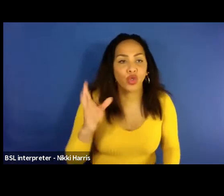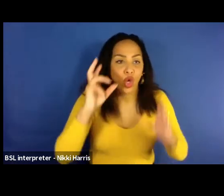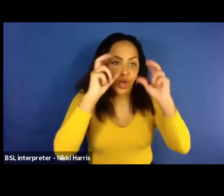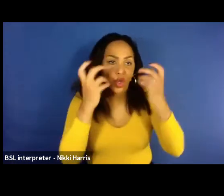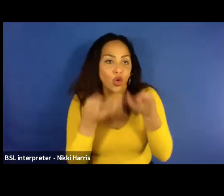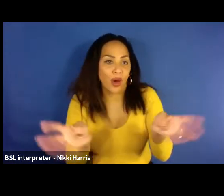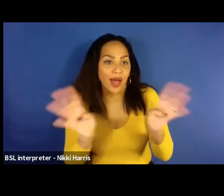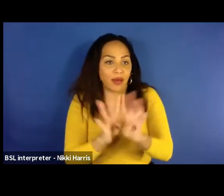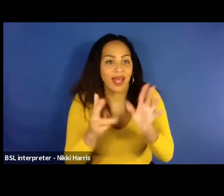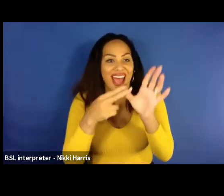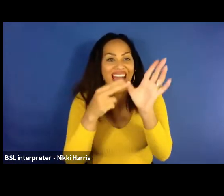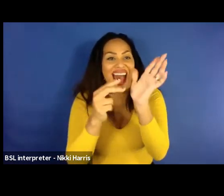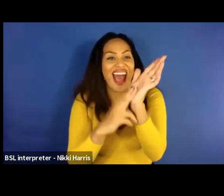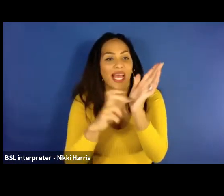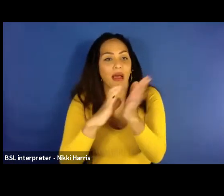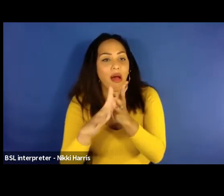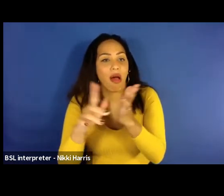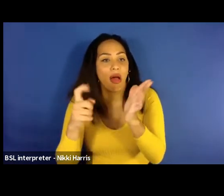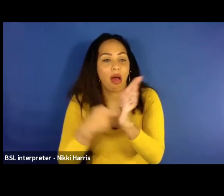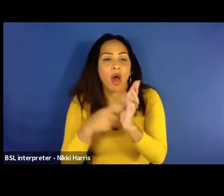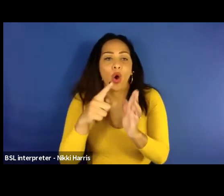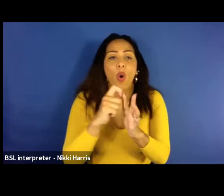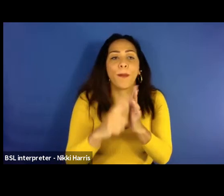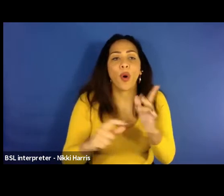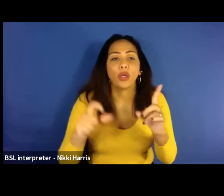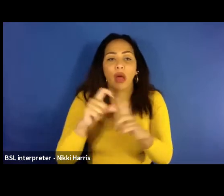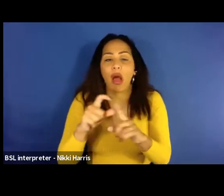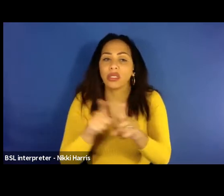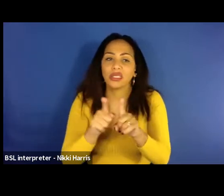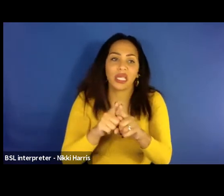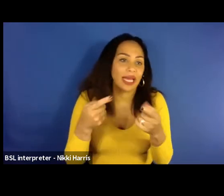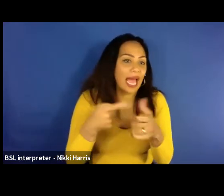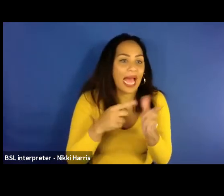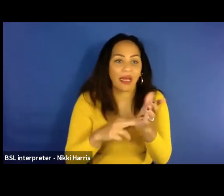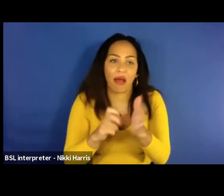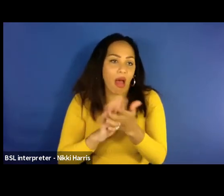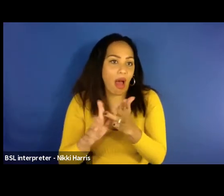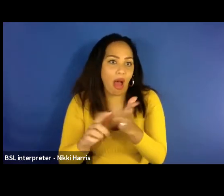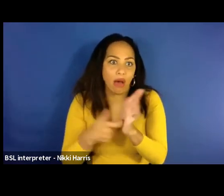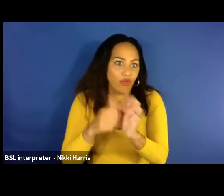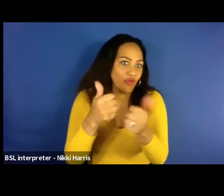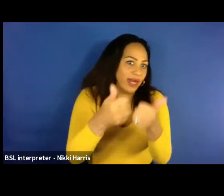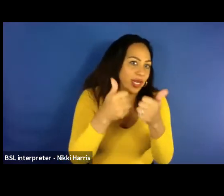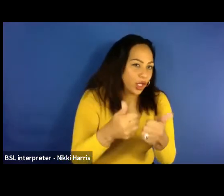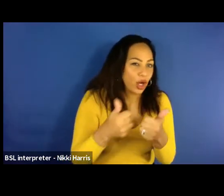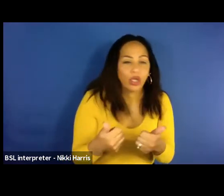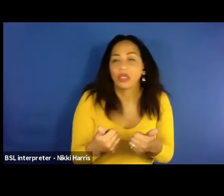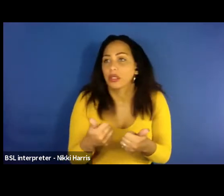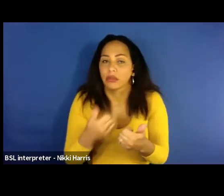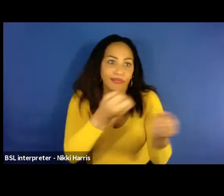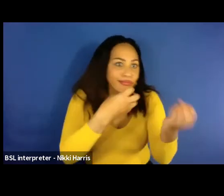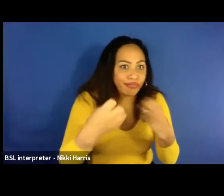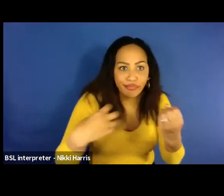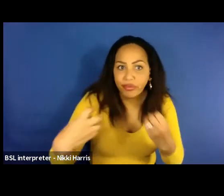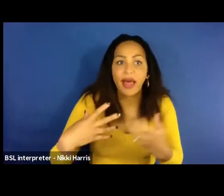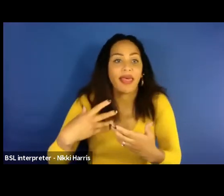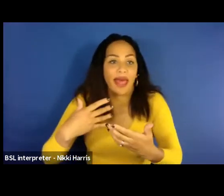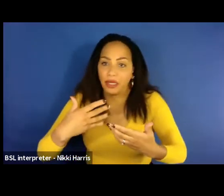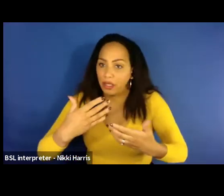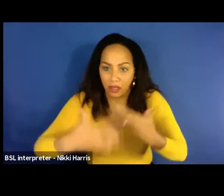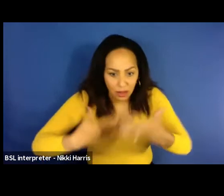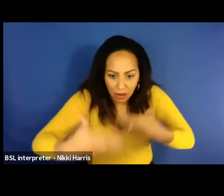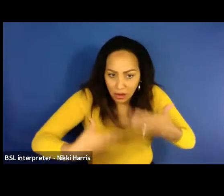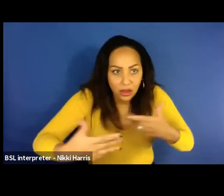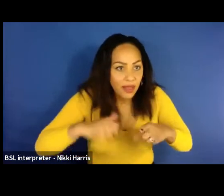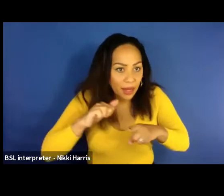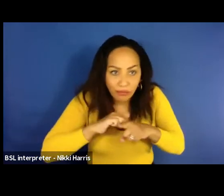which is a specialist podcast platform, then that gives you something where you can actually gain momentum, move forward, iterate further, and launch. So